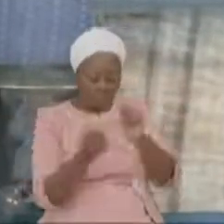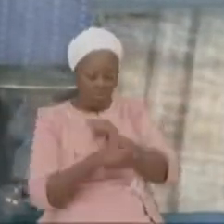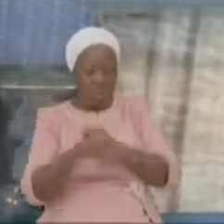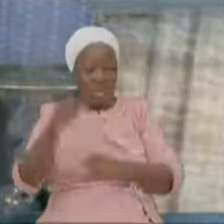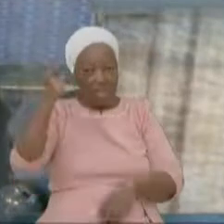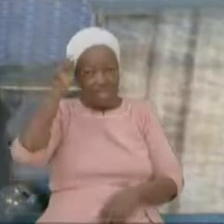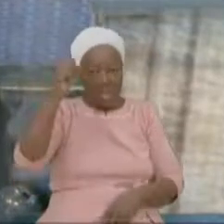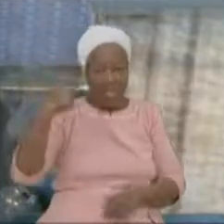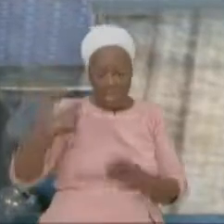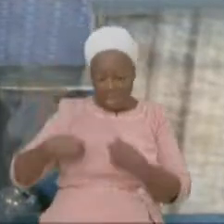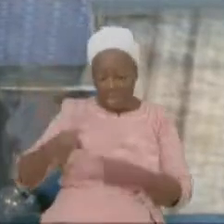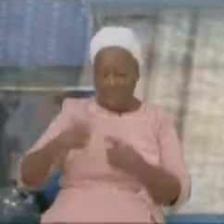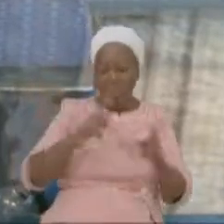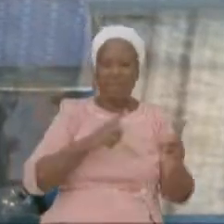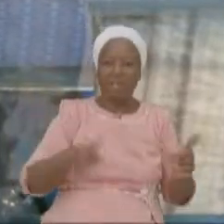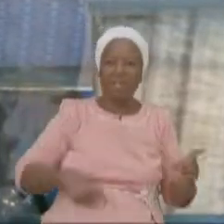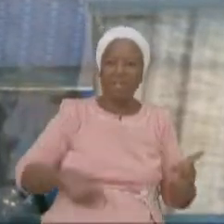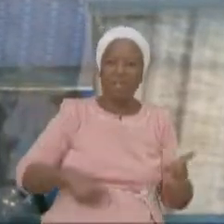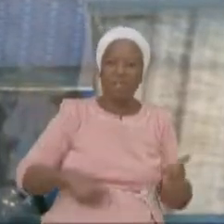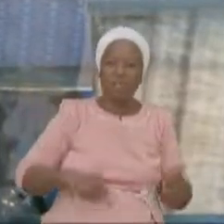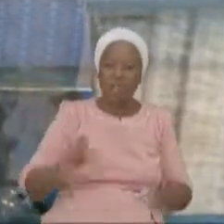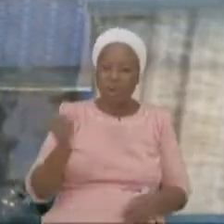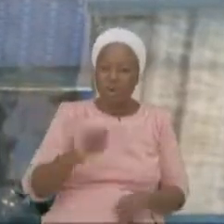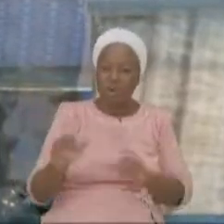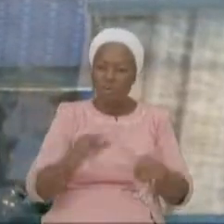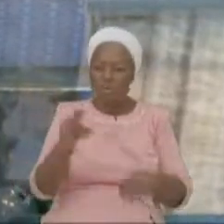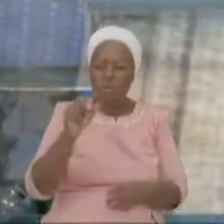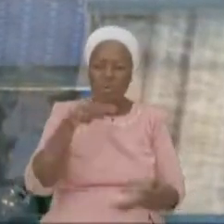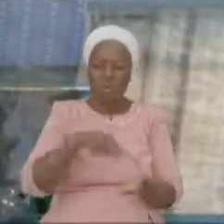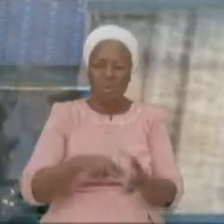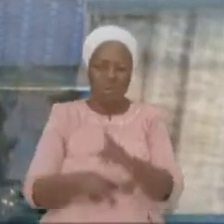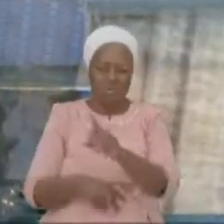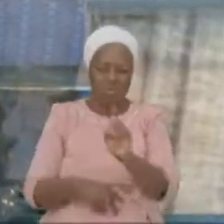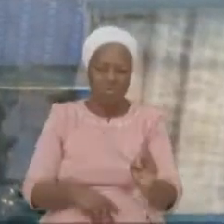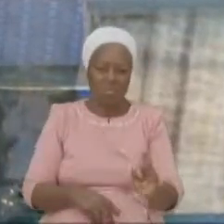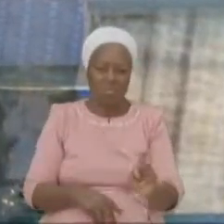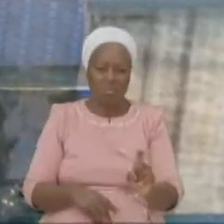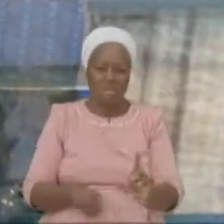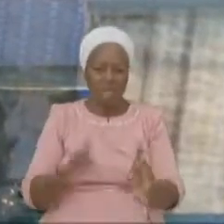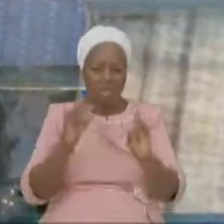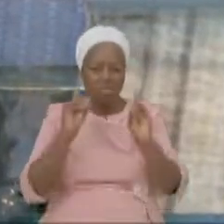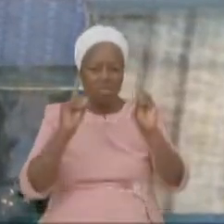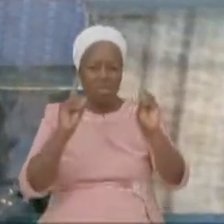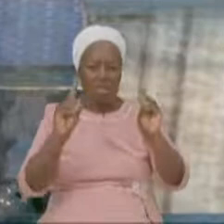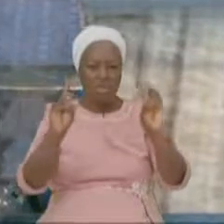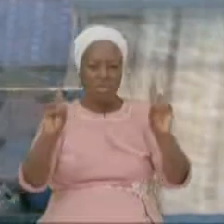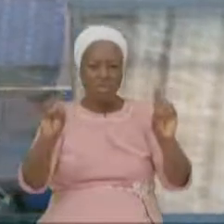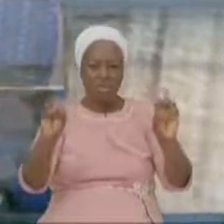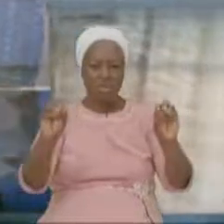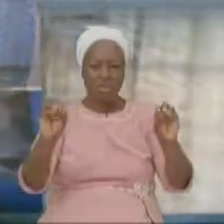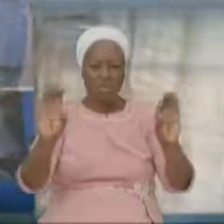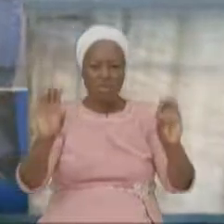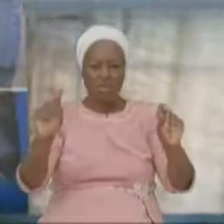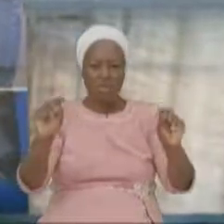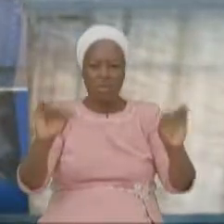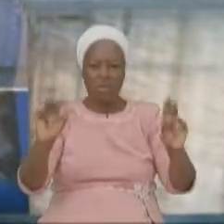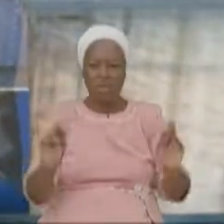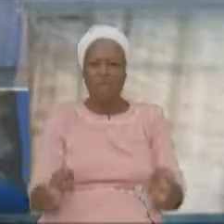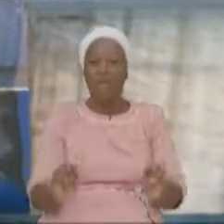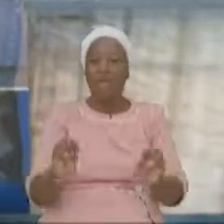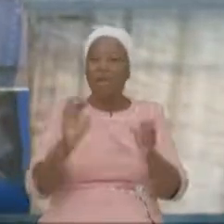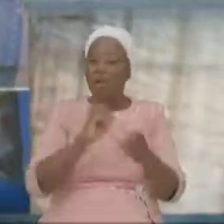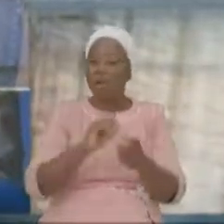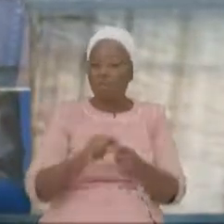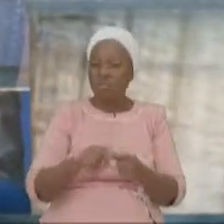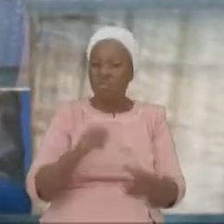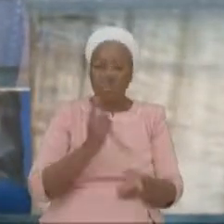Lord. Where do you stand? Doctrine, earnestly contending for the faith,